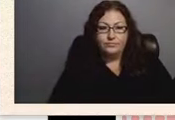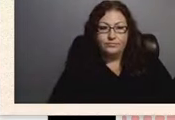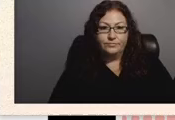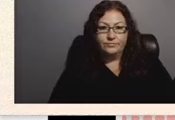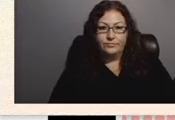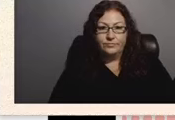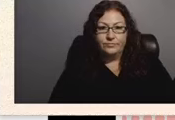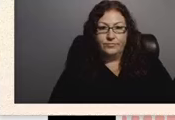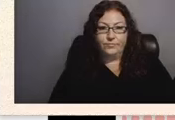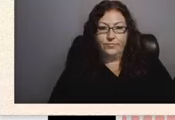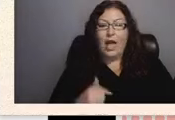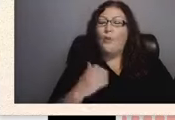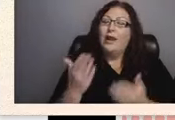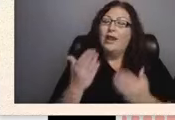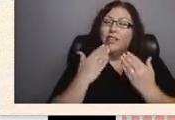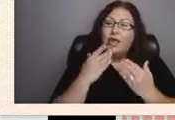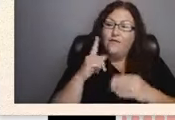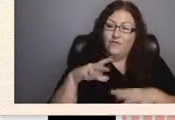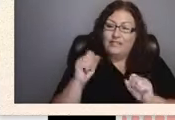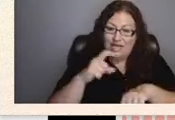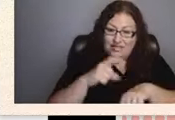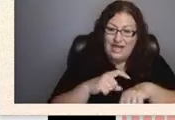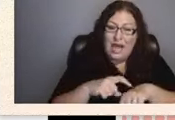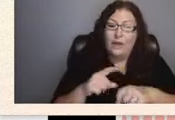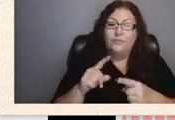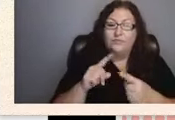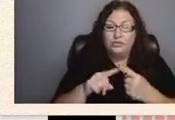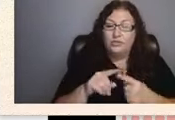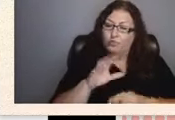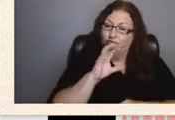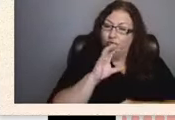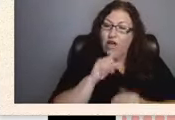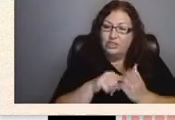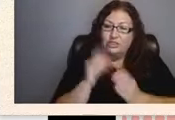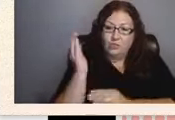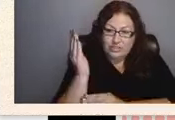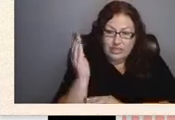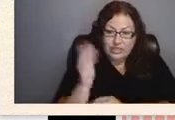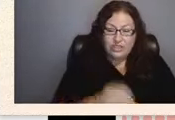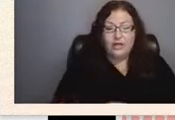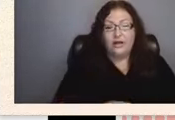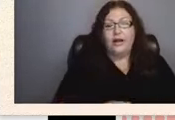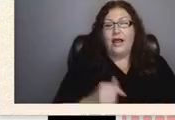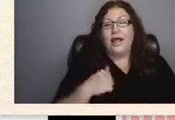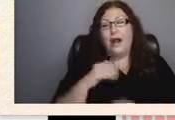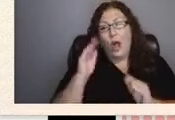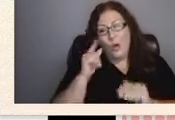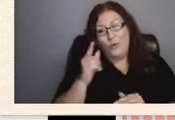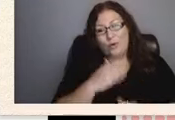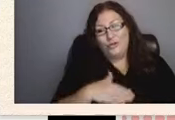I want to thank you for taking the time to watch the presentation, and I hope you enjoy the